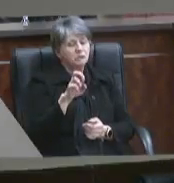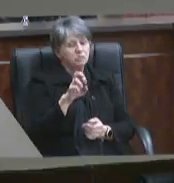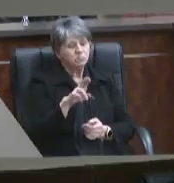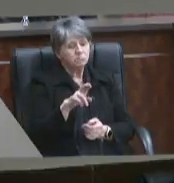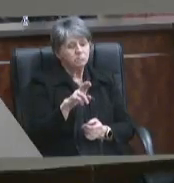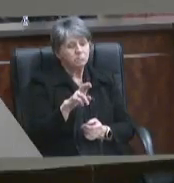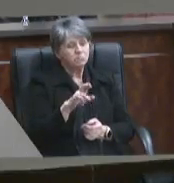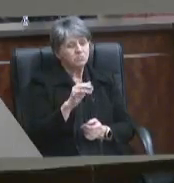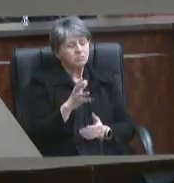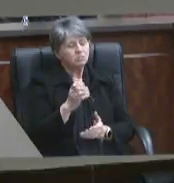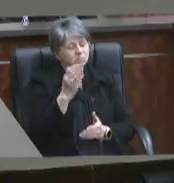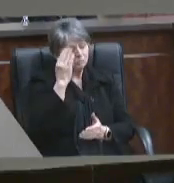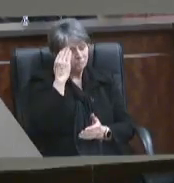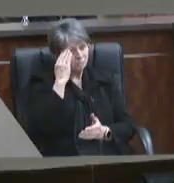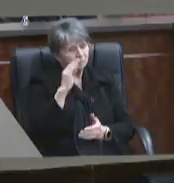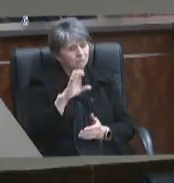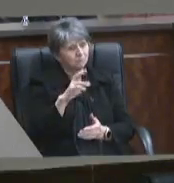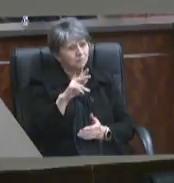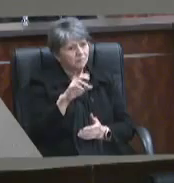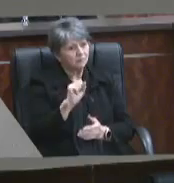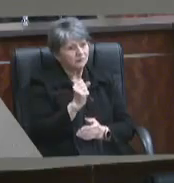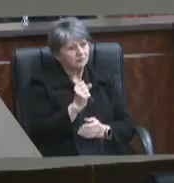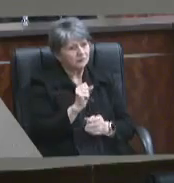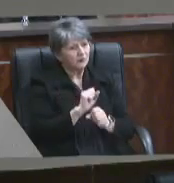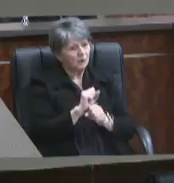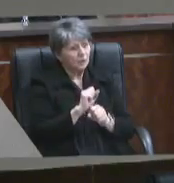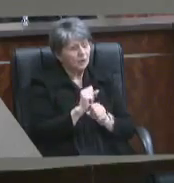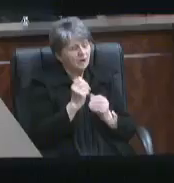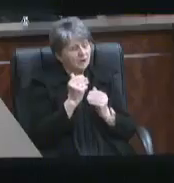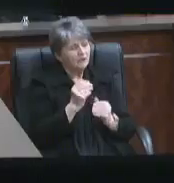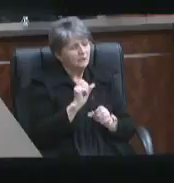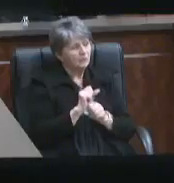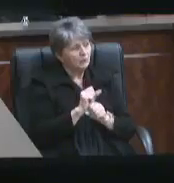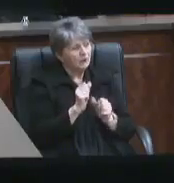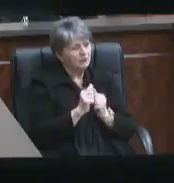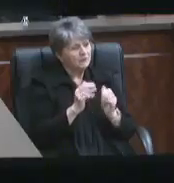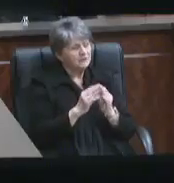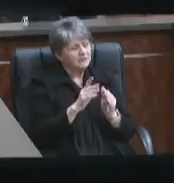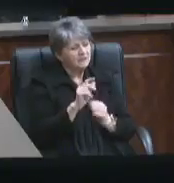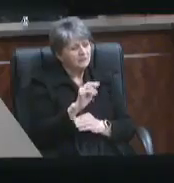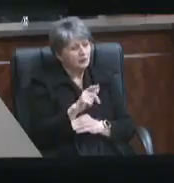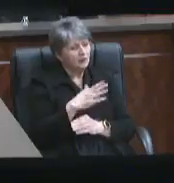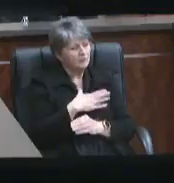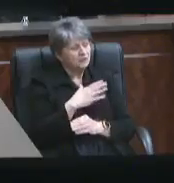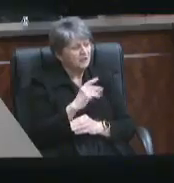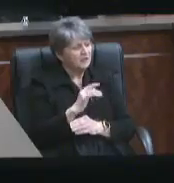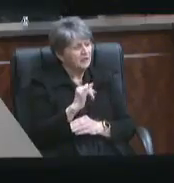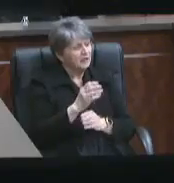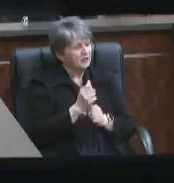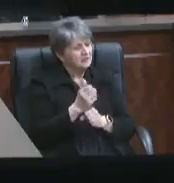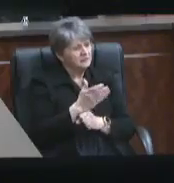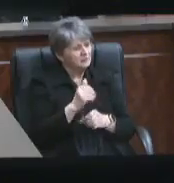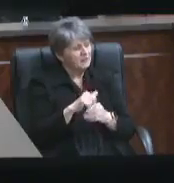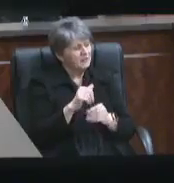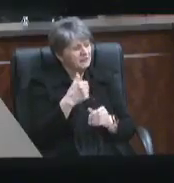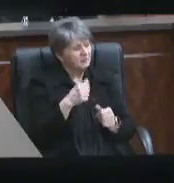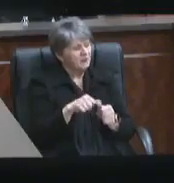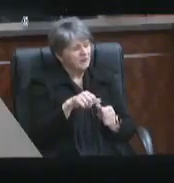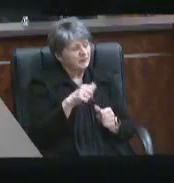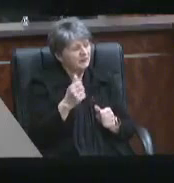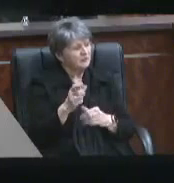Chuck's work and thank you for working with the city of Laurel. Appreciate that. I did get something in the mail the other day and I meant to bring